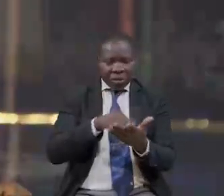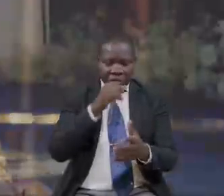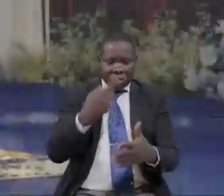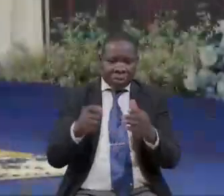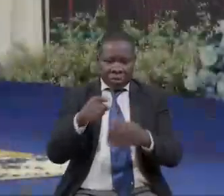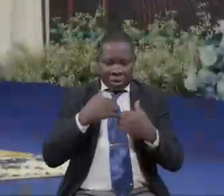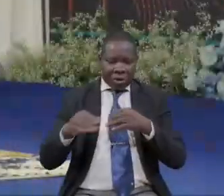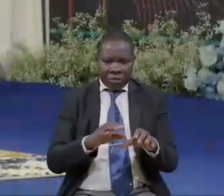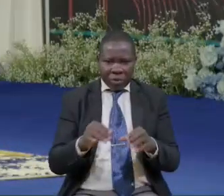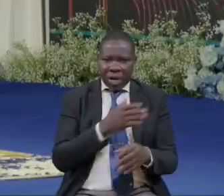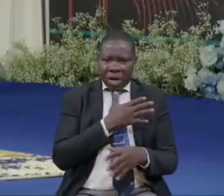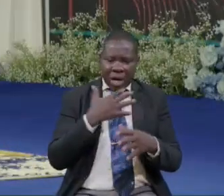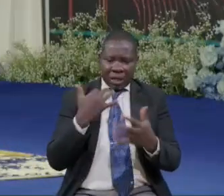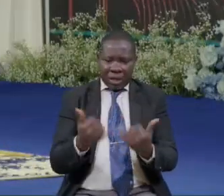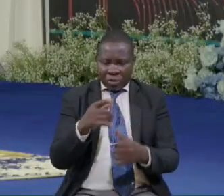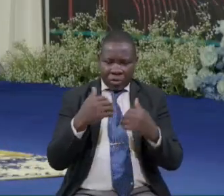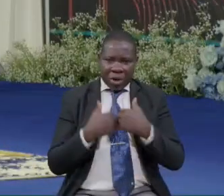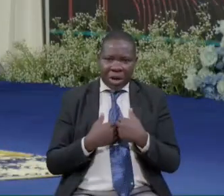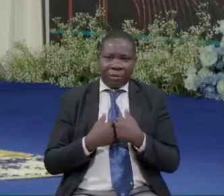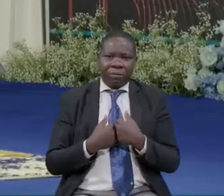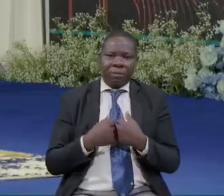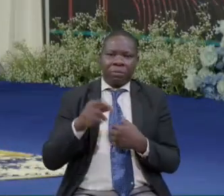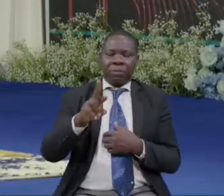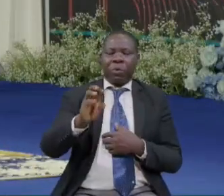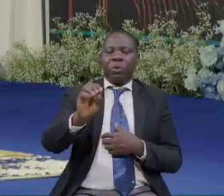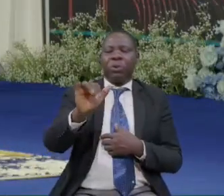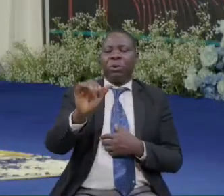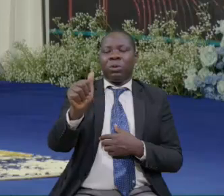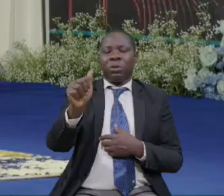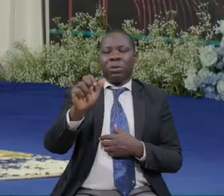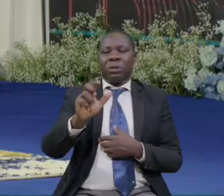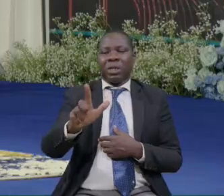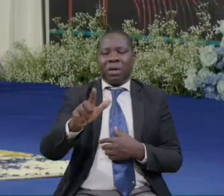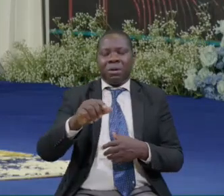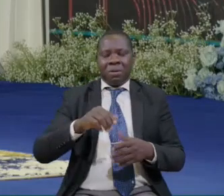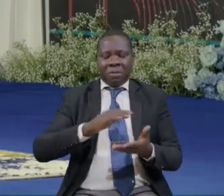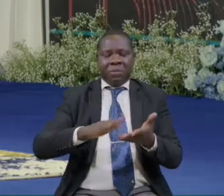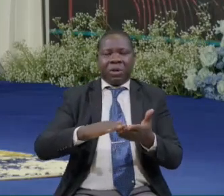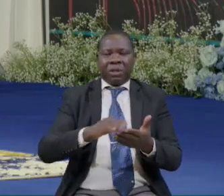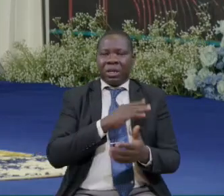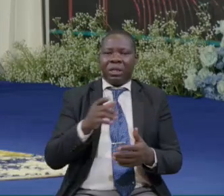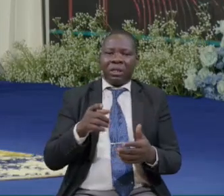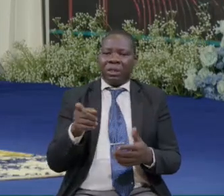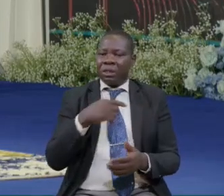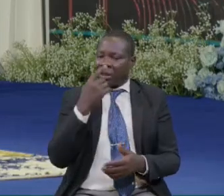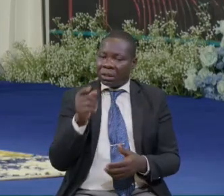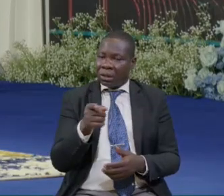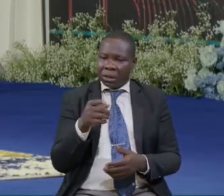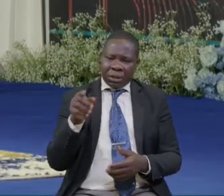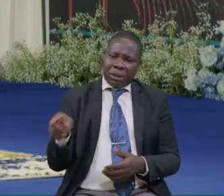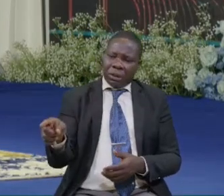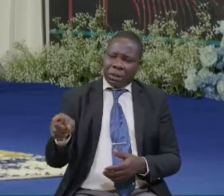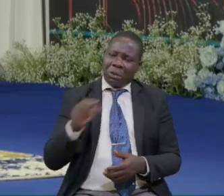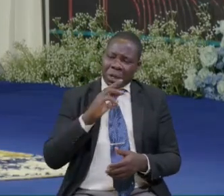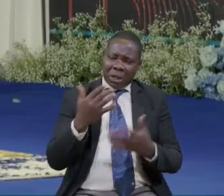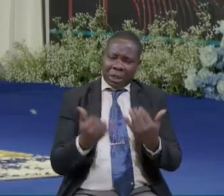having a royal pardon. And then they tell him, you have royal pardon now. You are a murderer, you